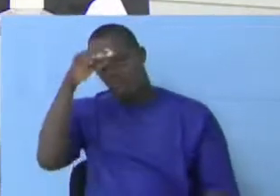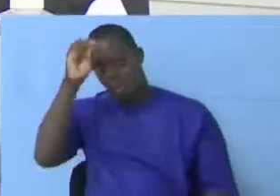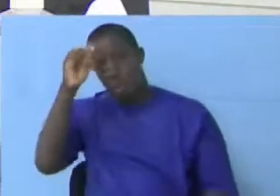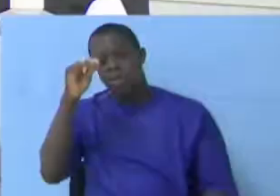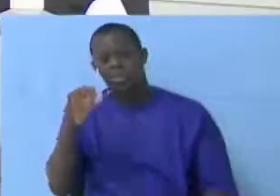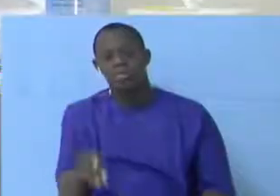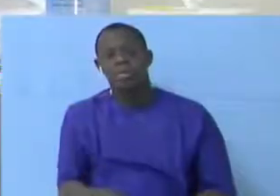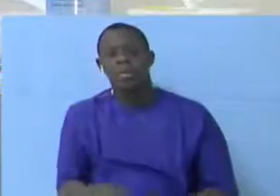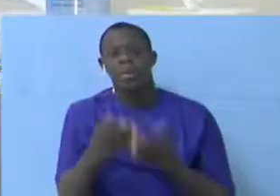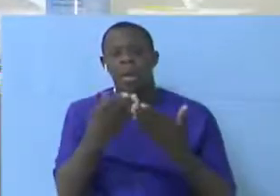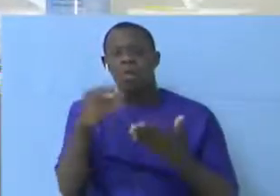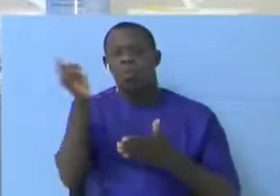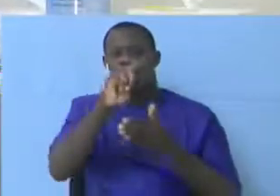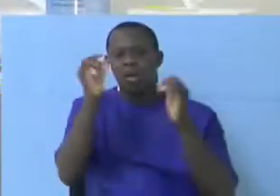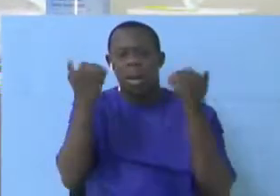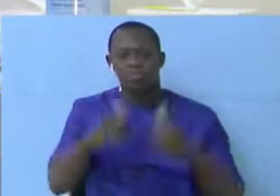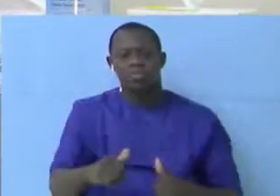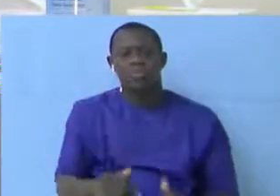And then what happened?